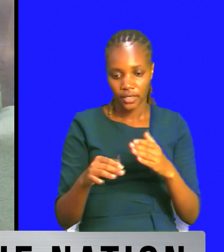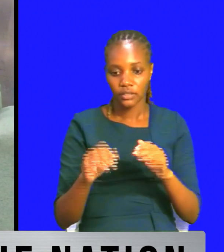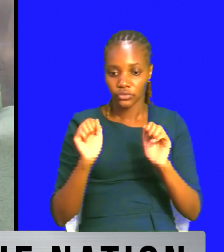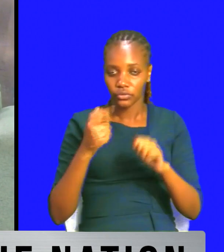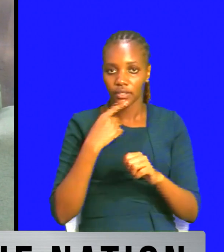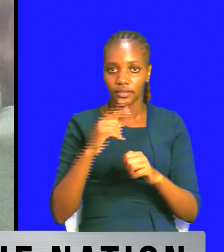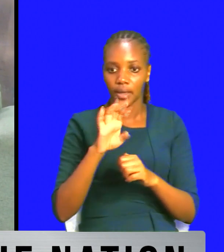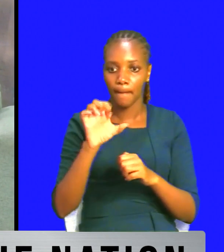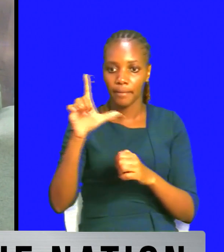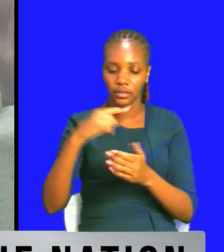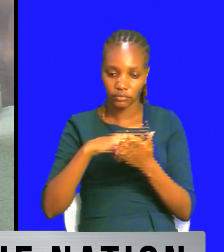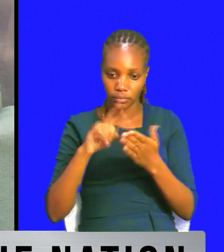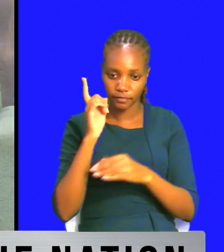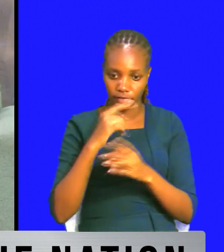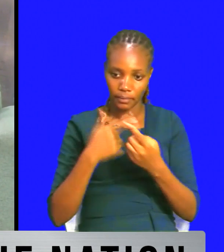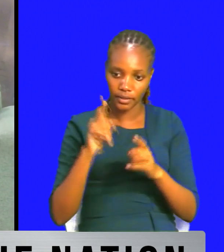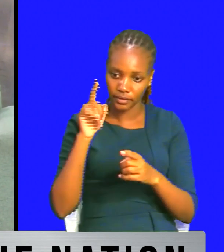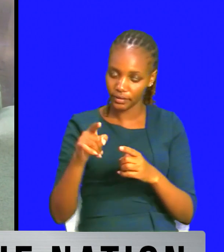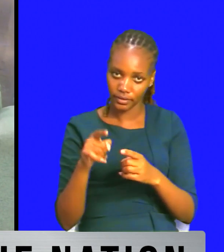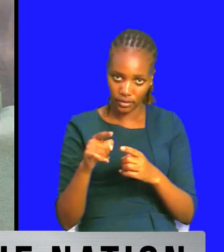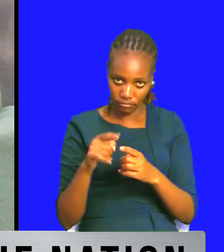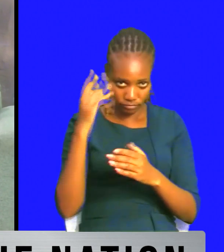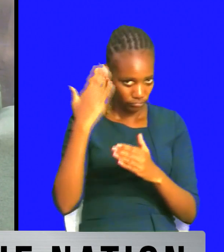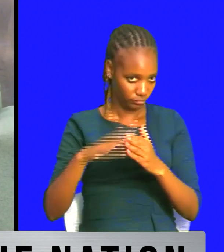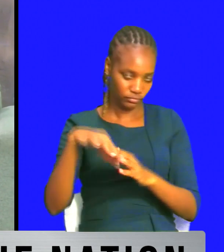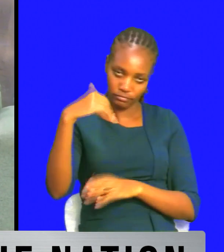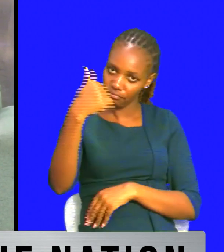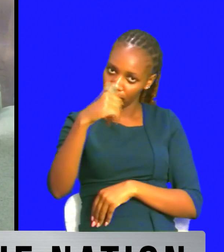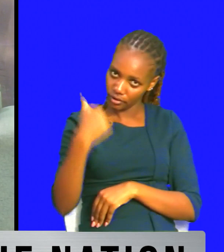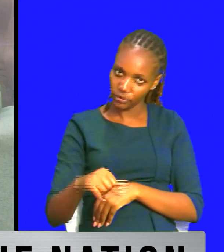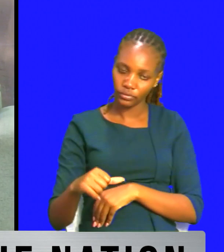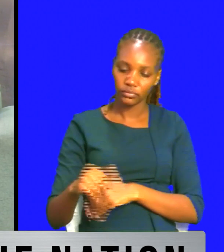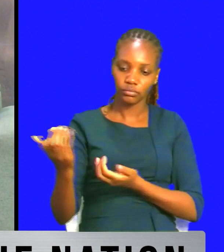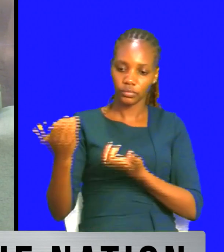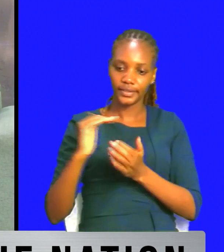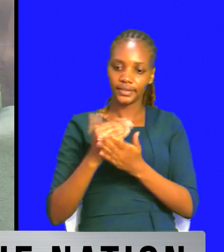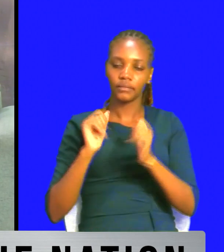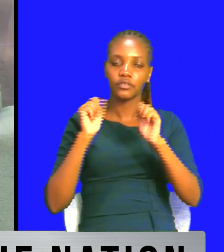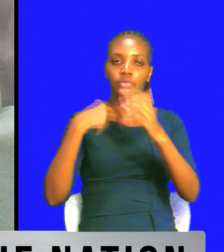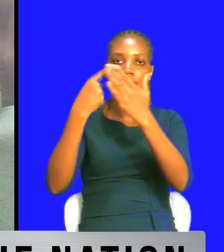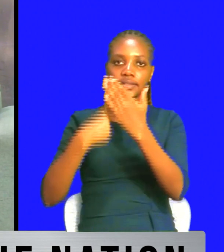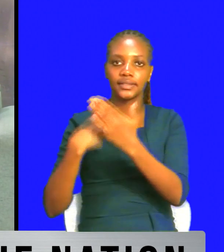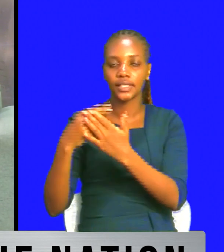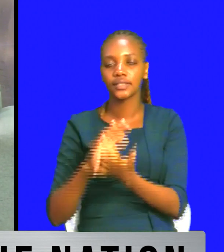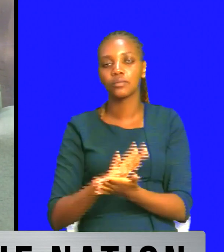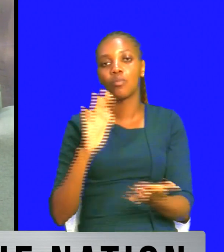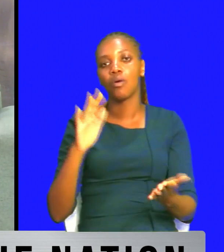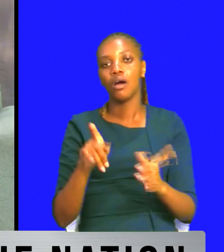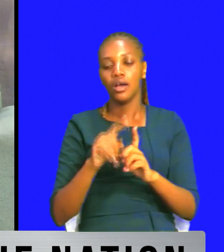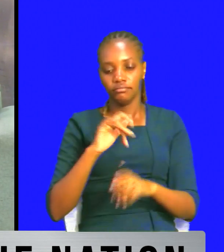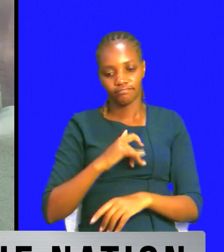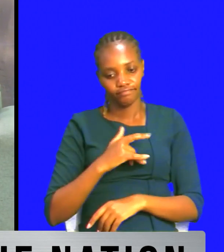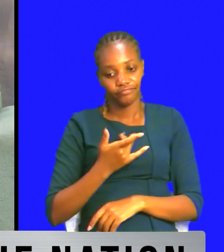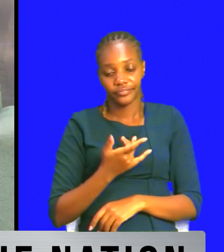bill has passed, but that's not the end of this bill, I think. It needs to be something that we can discuss further. And I think for me, if it